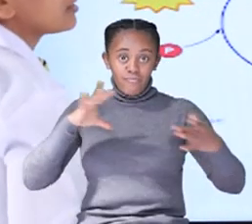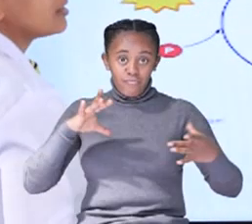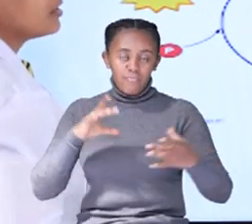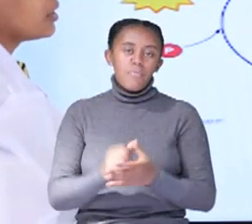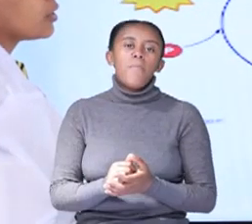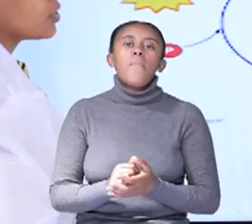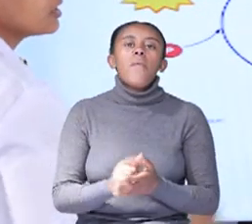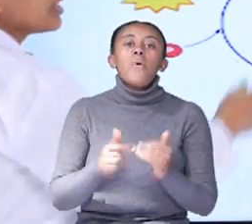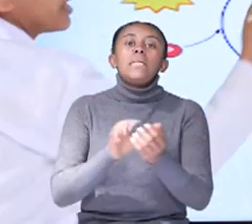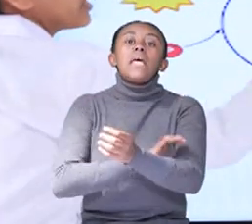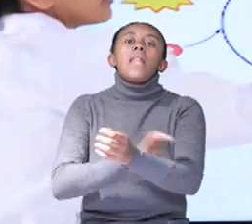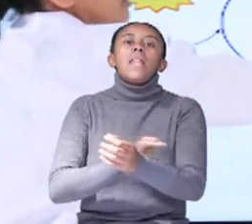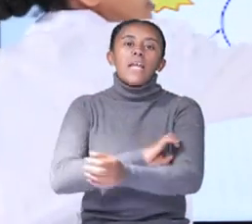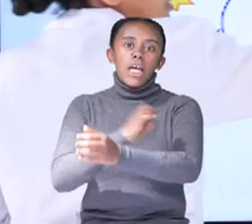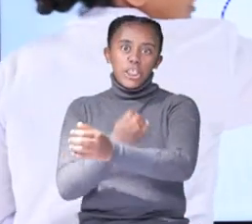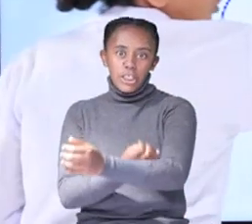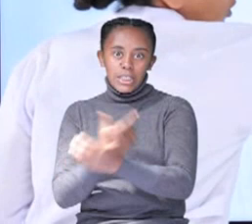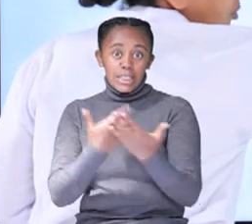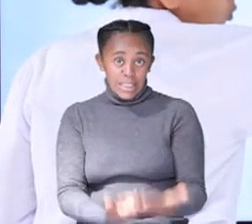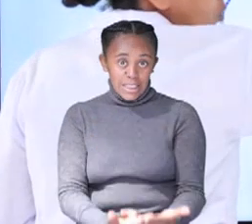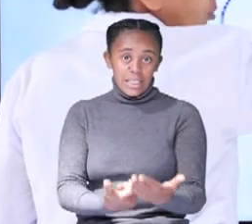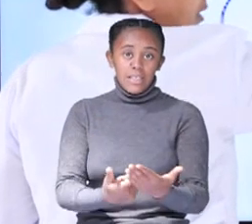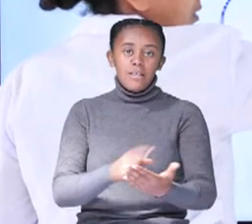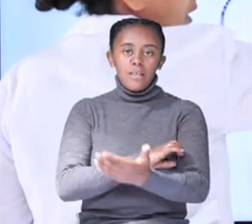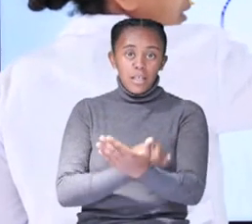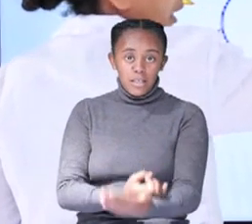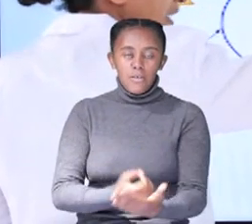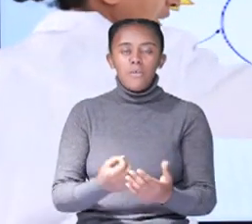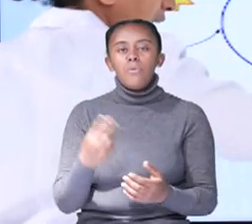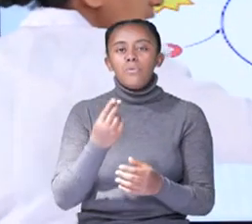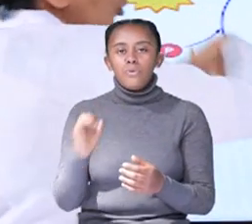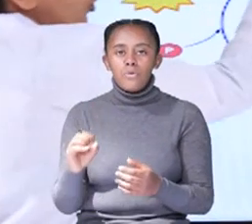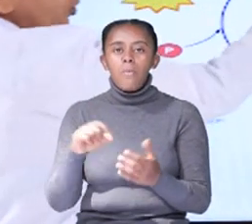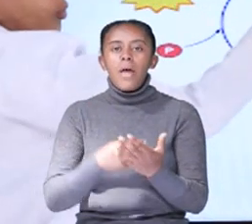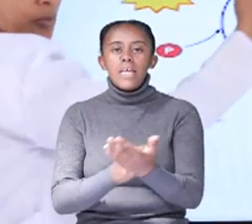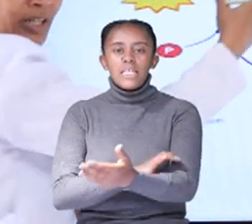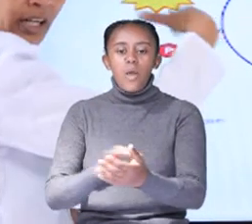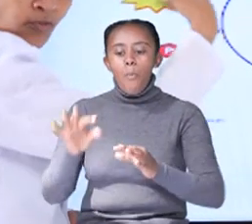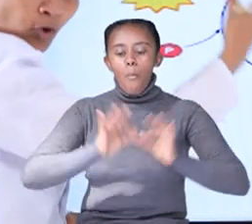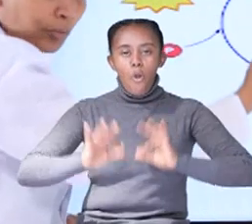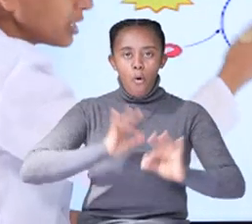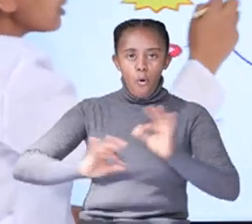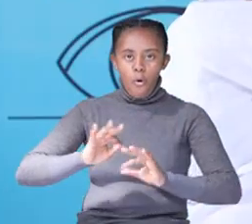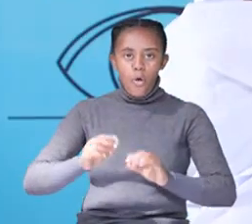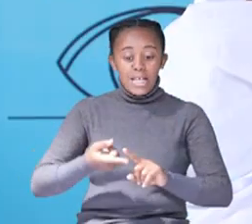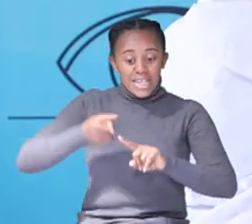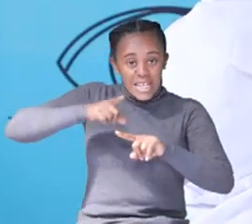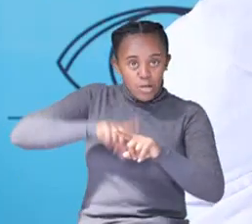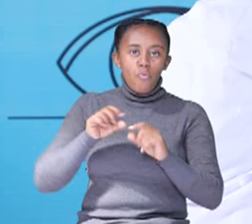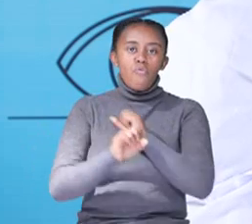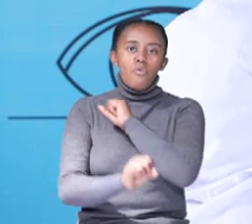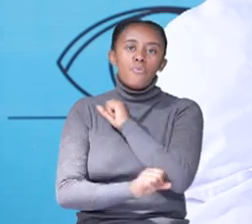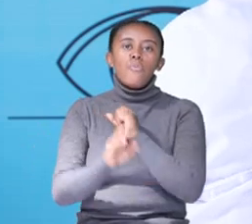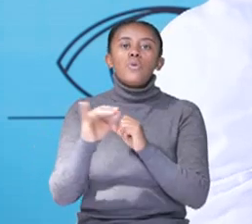when cells need energy, and this energy will be used by the cell, and again the molecule will be reformed